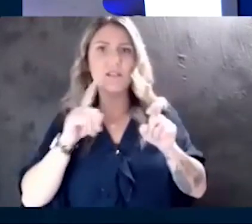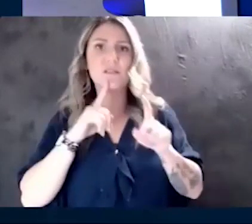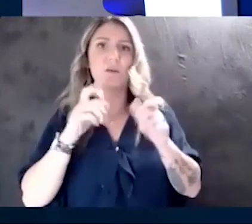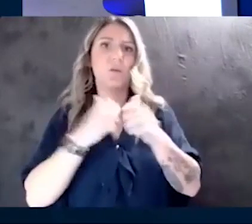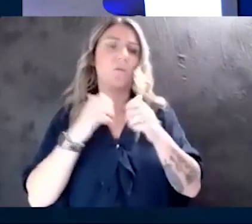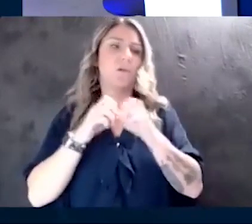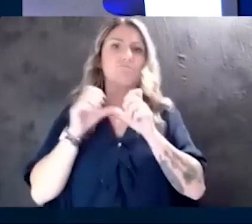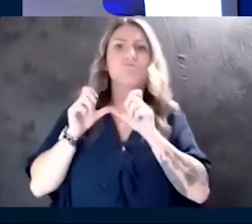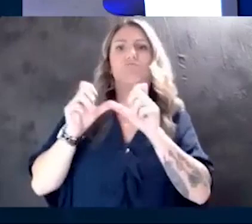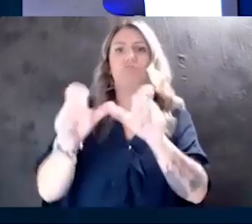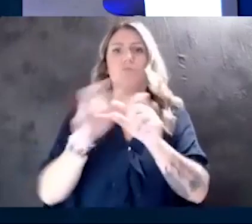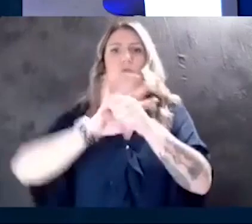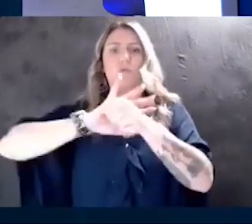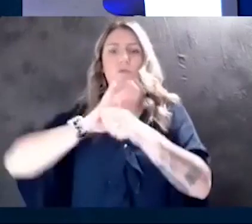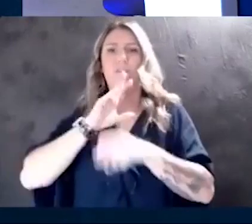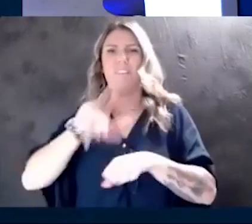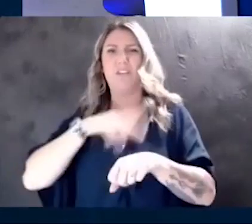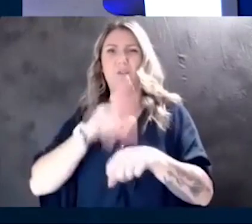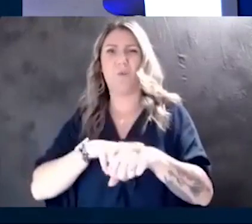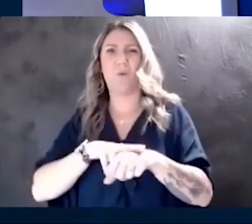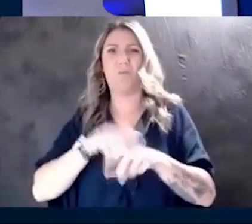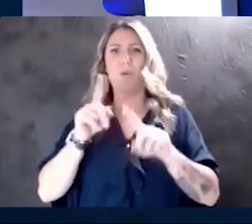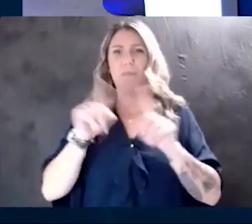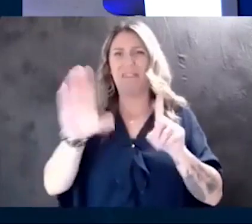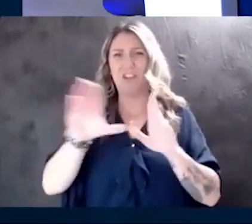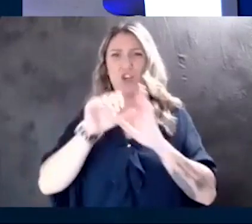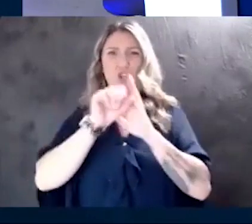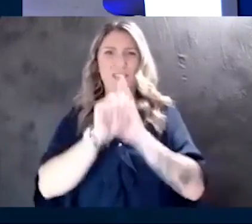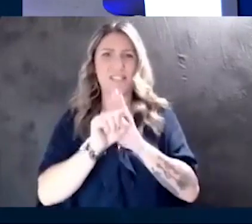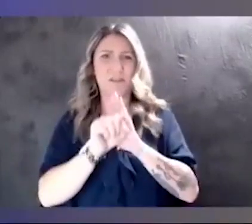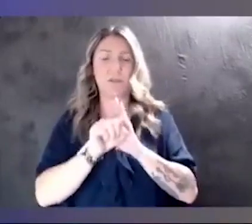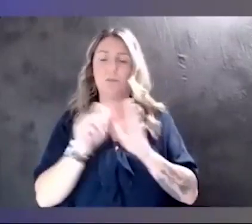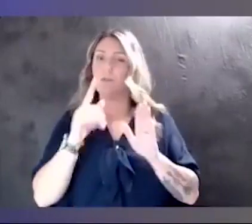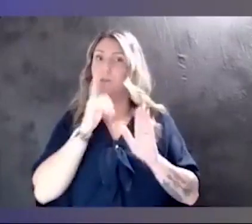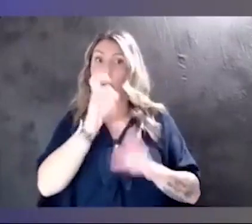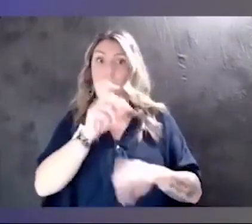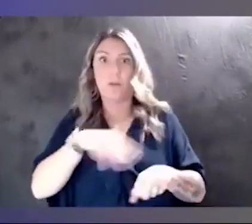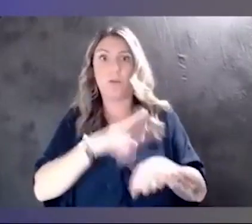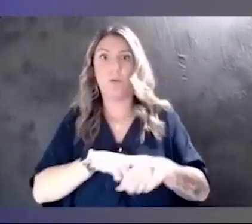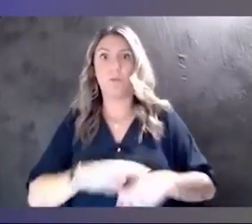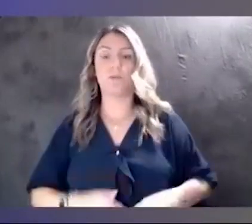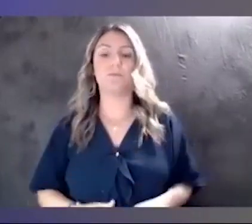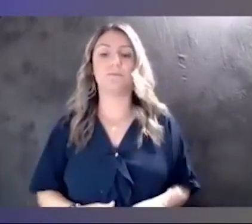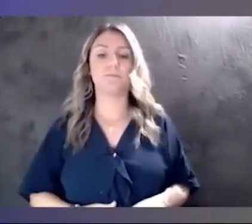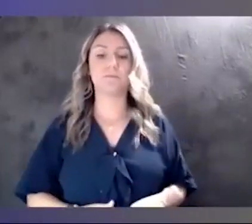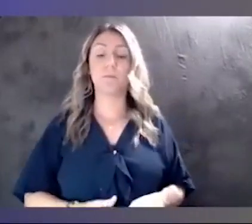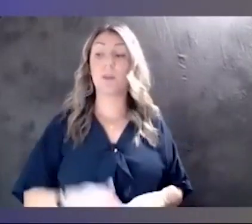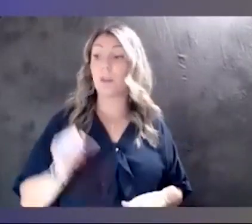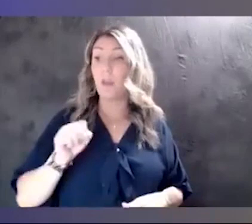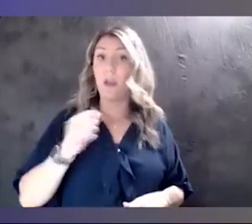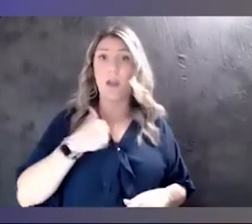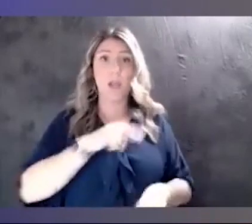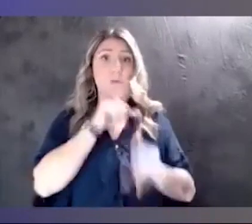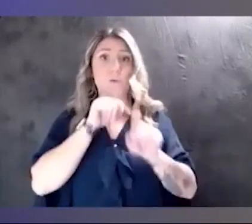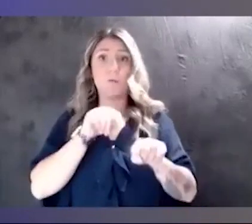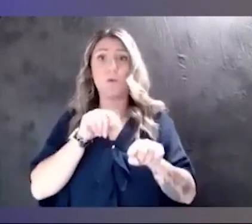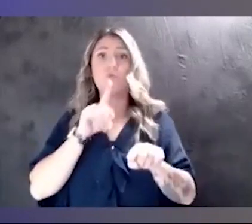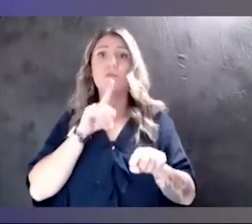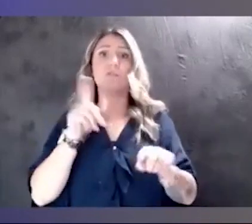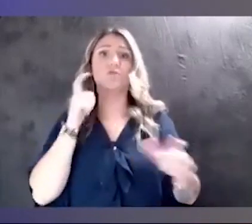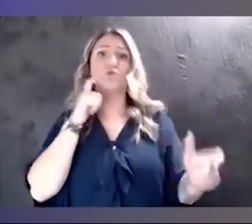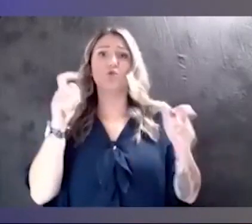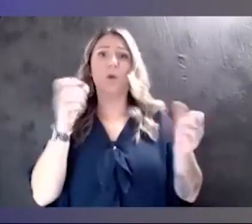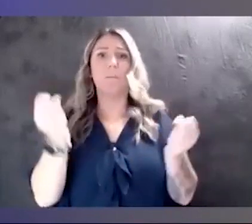as normal, even though their symptoms are far from it. Yeah, I reported on that one that's the large